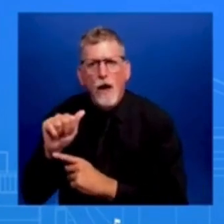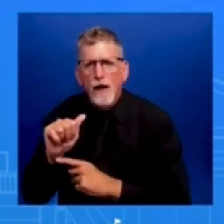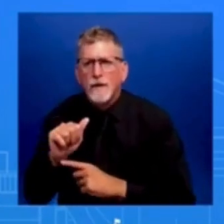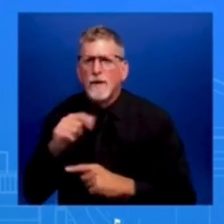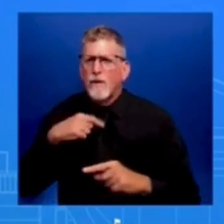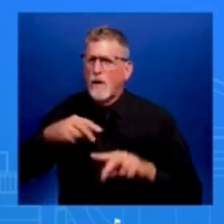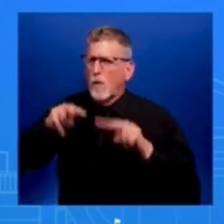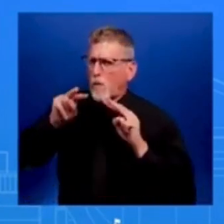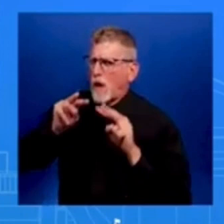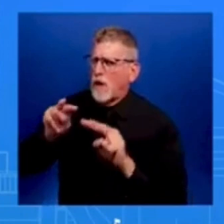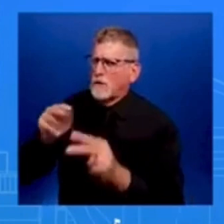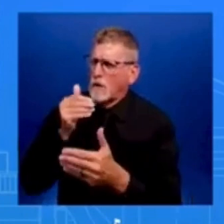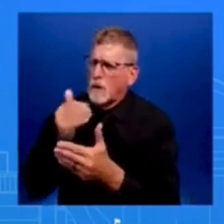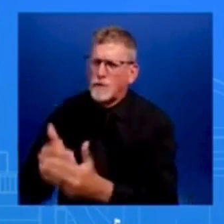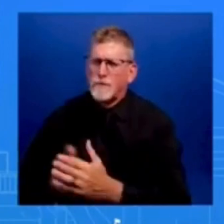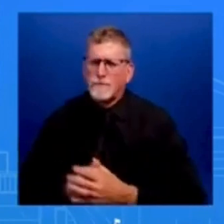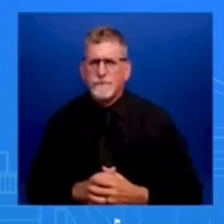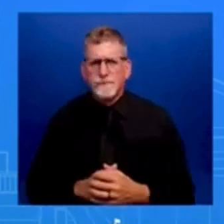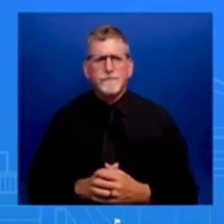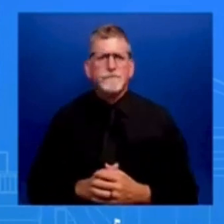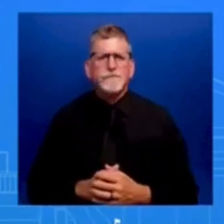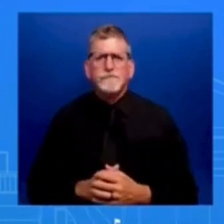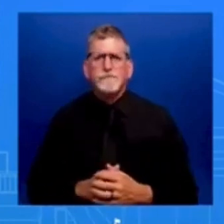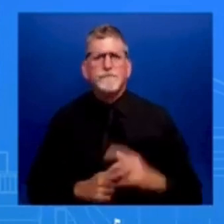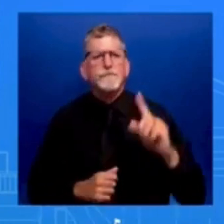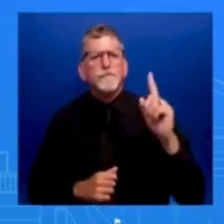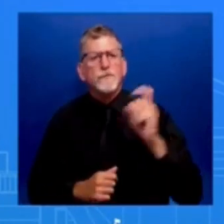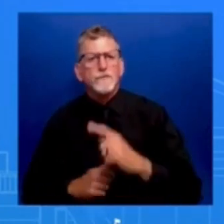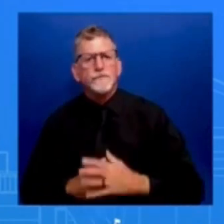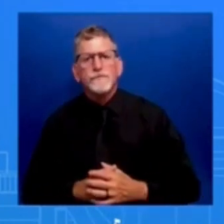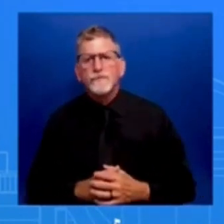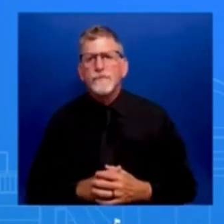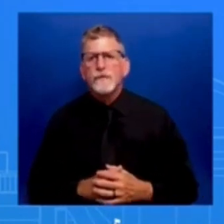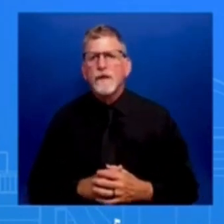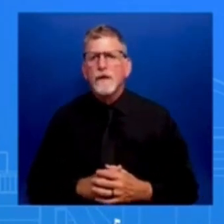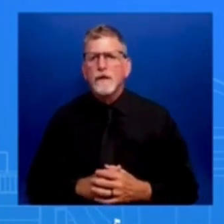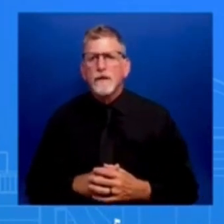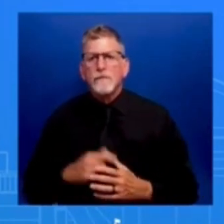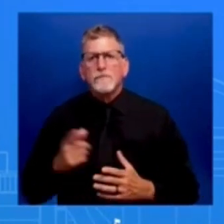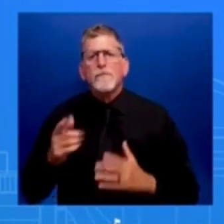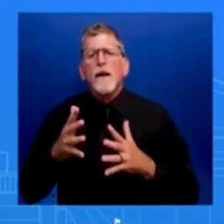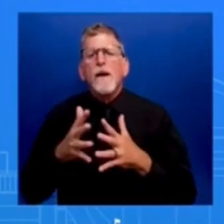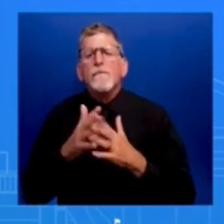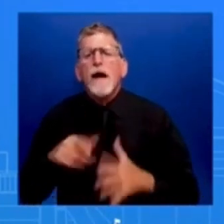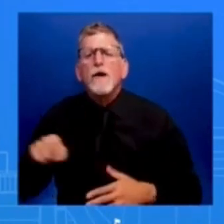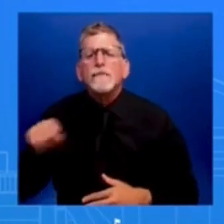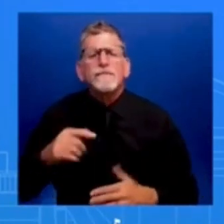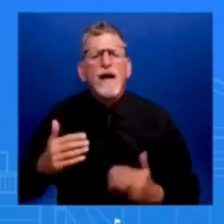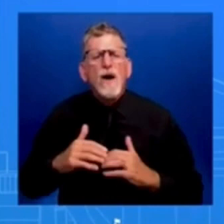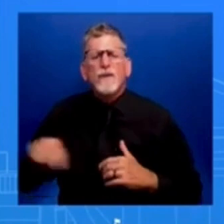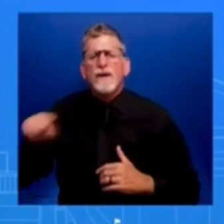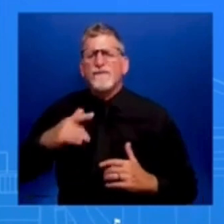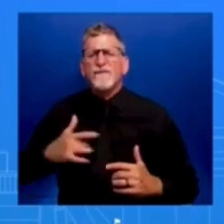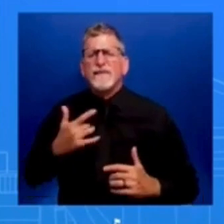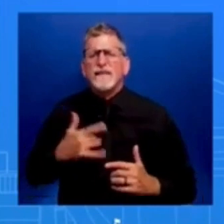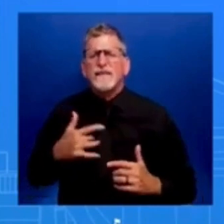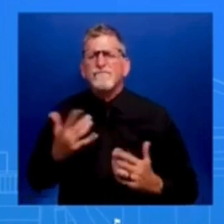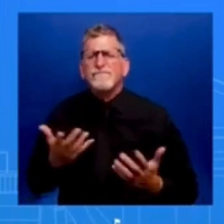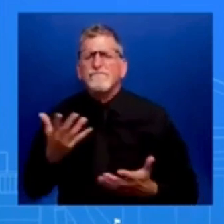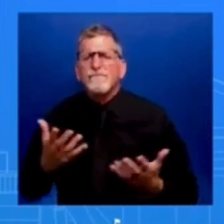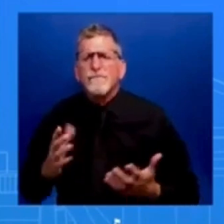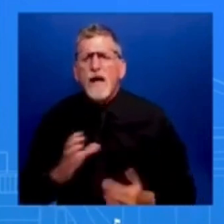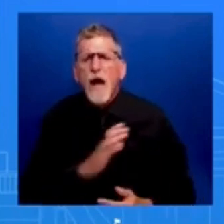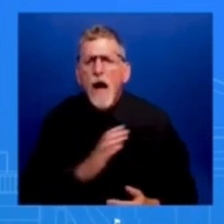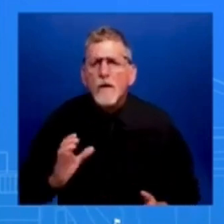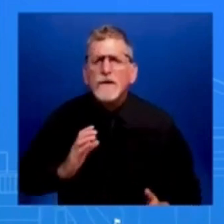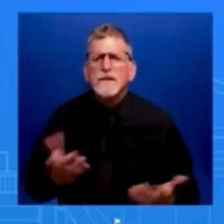does this administration reassure Americans who worry about the health of leaders in Congress and here at the White House because